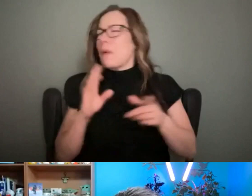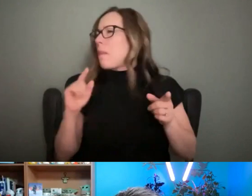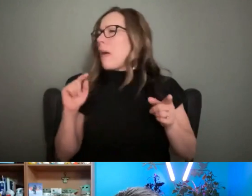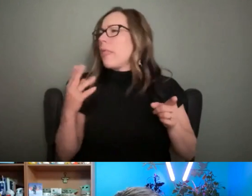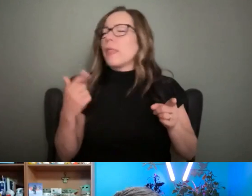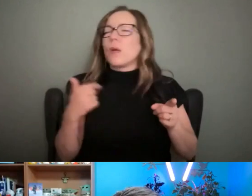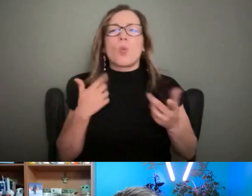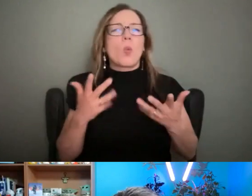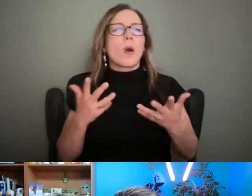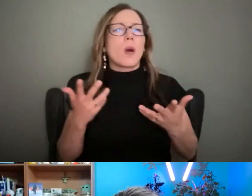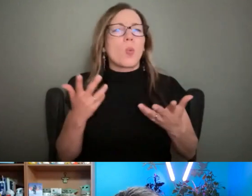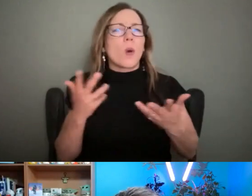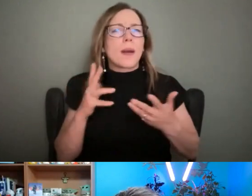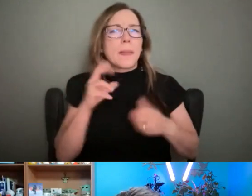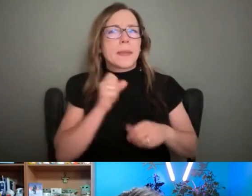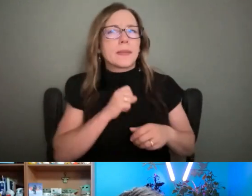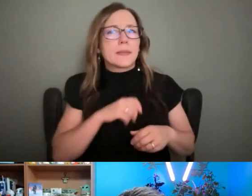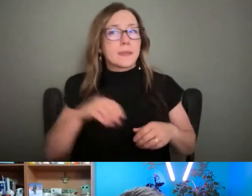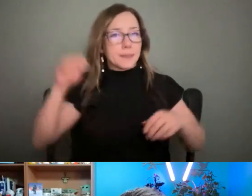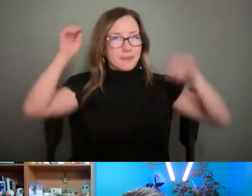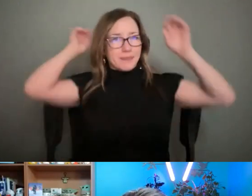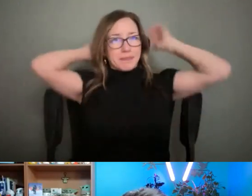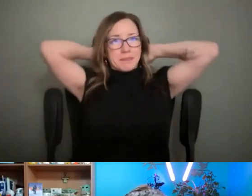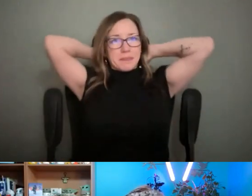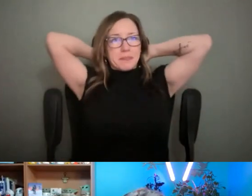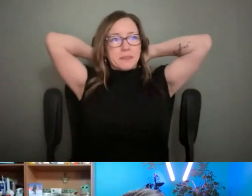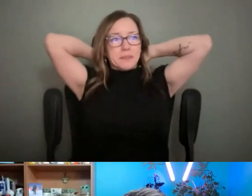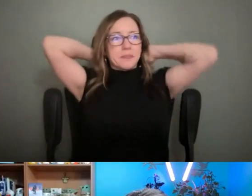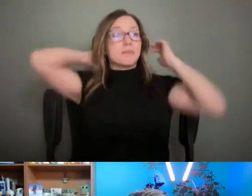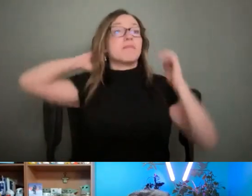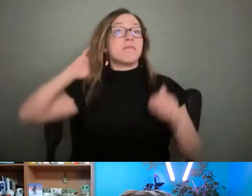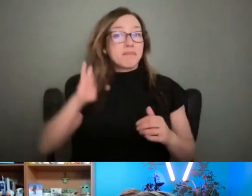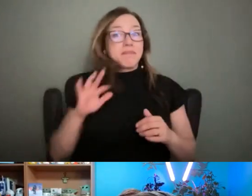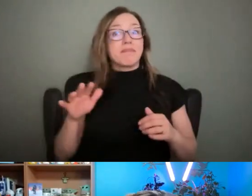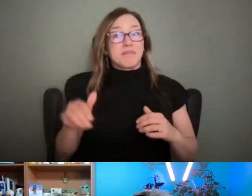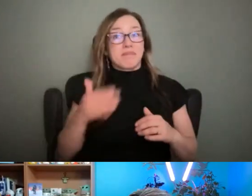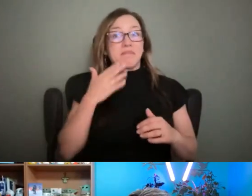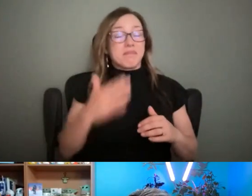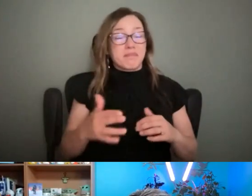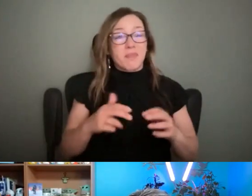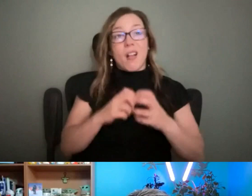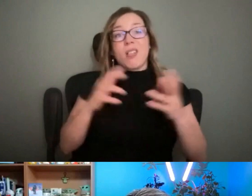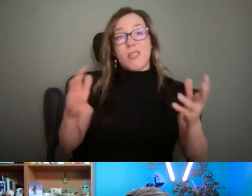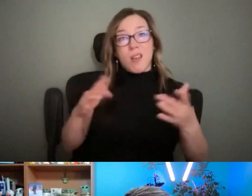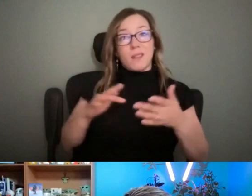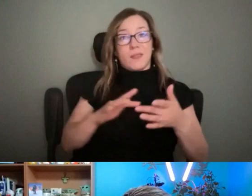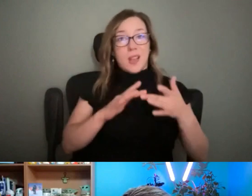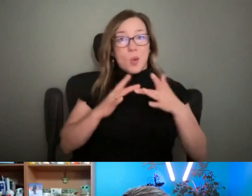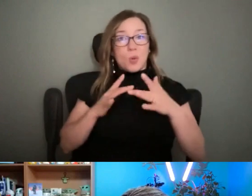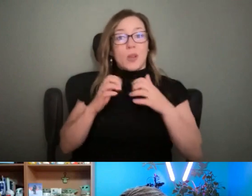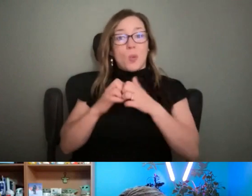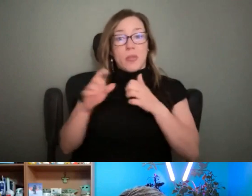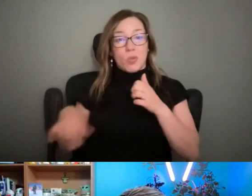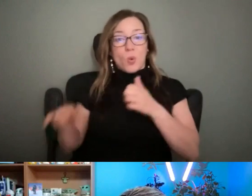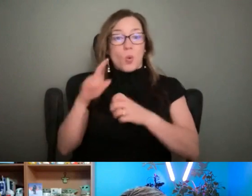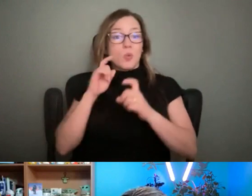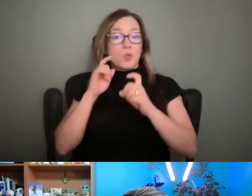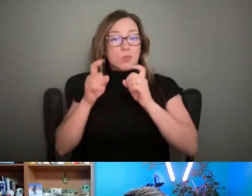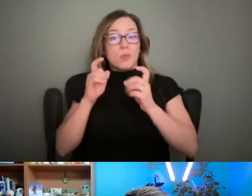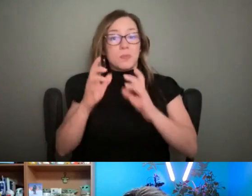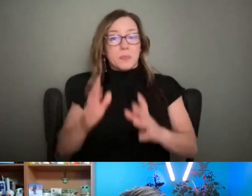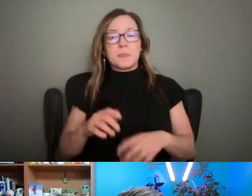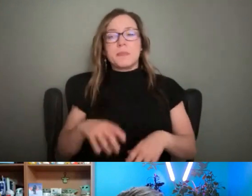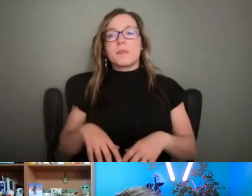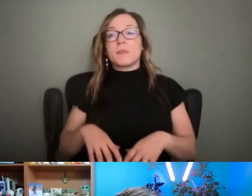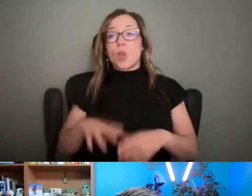out? I'm sure I'm leaving a lot, something out. Oh, I think that's good. There is a lot of networking among grantees. There's a learning collaborative